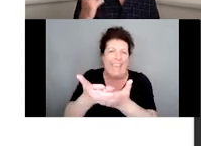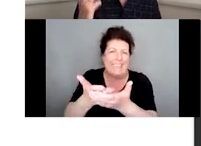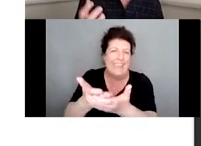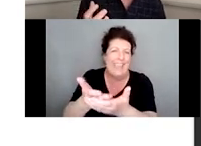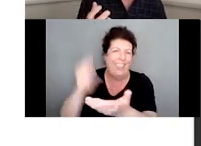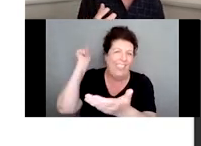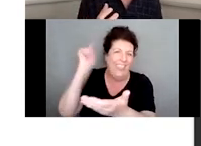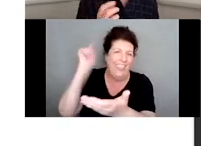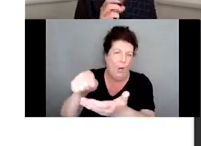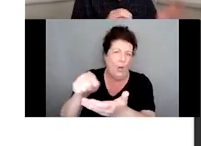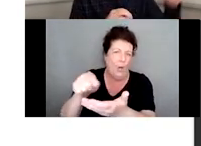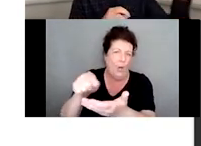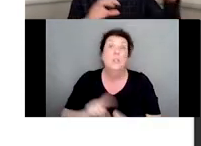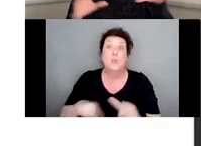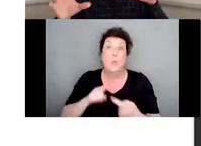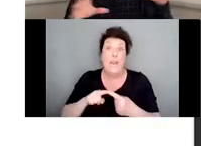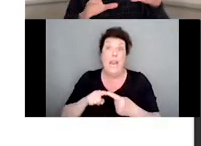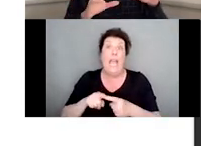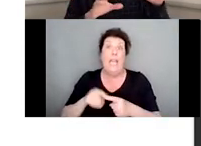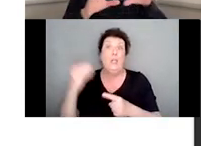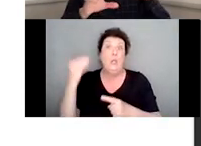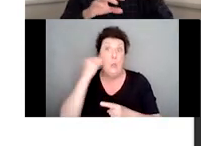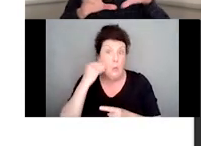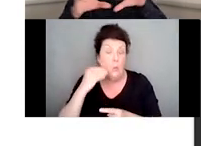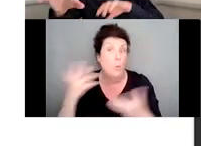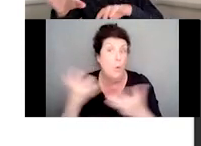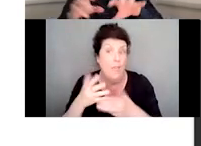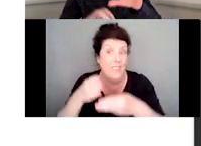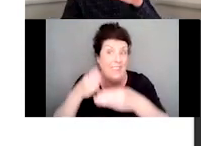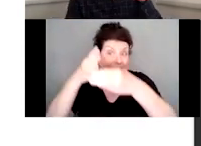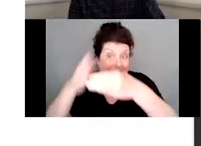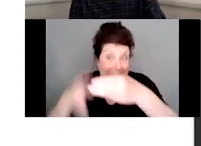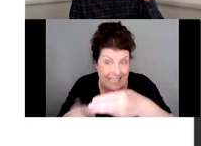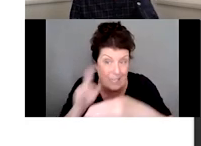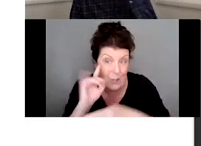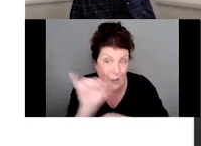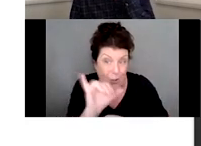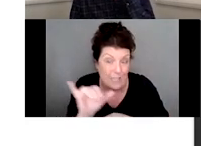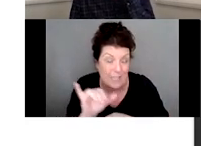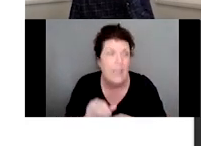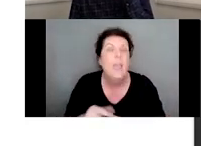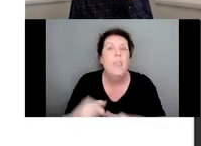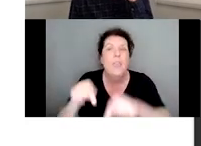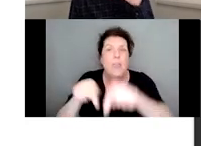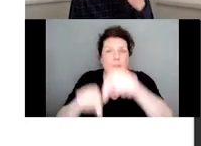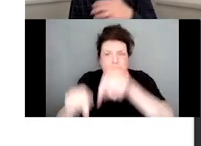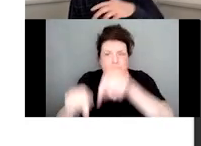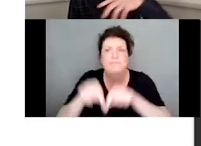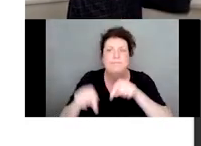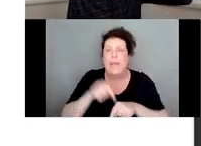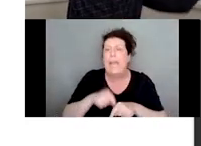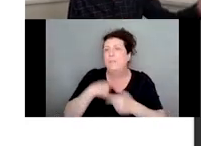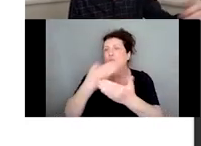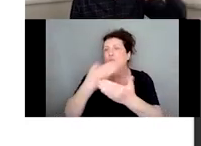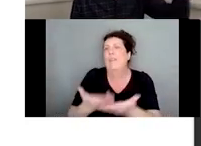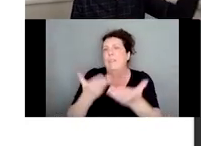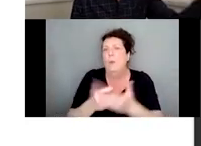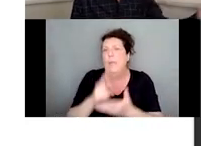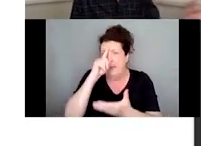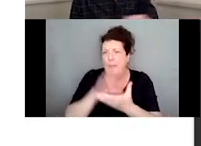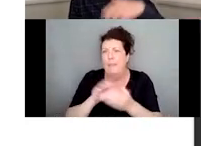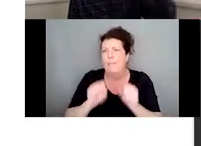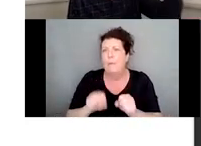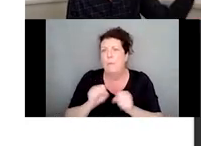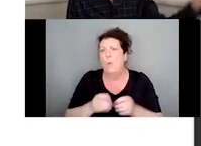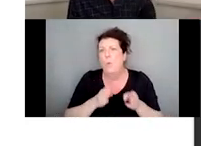to capture the ending, then I just have to get there in a believable way. And, you know, listen, I mean, I was constantly rewriting